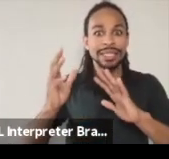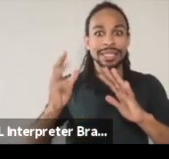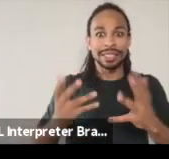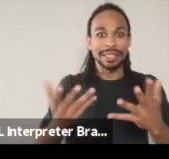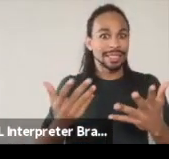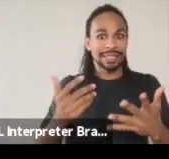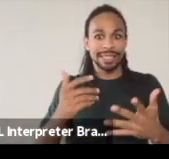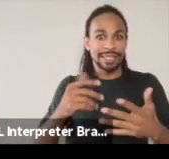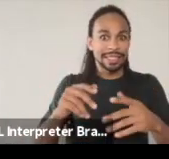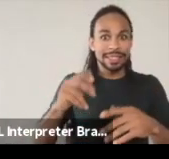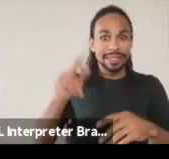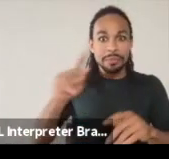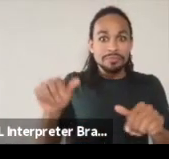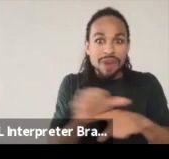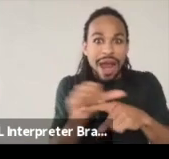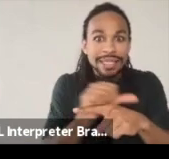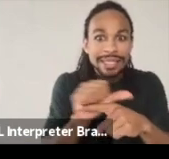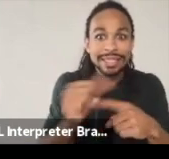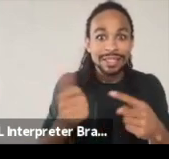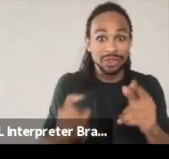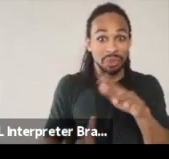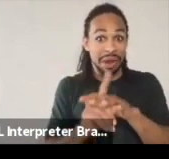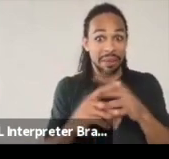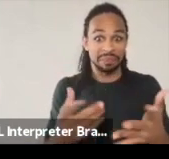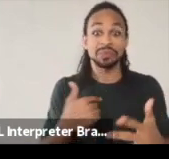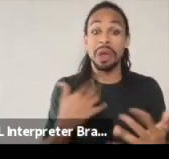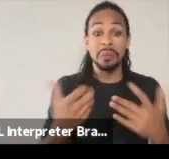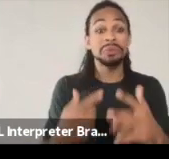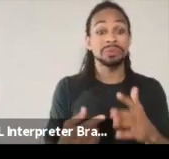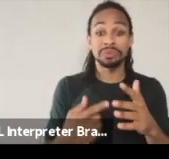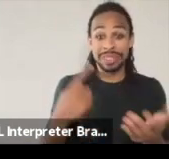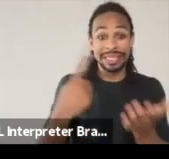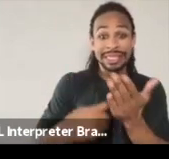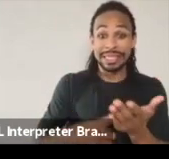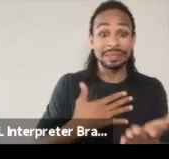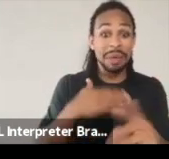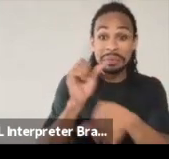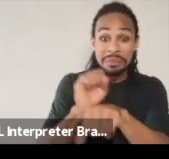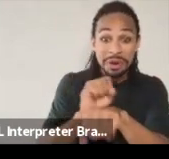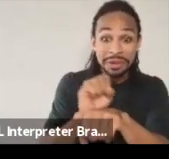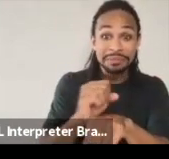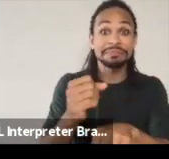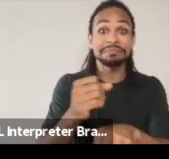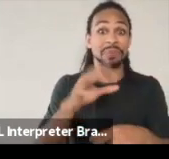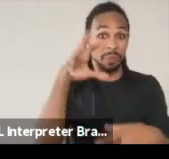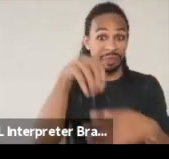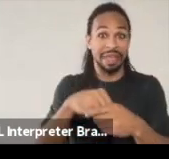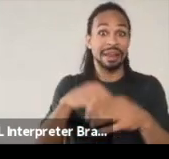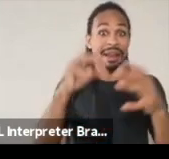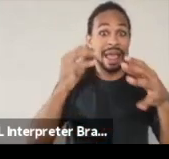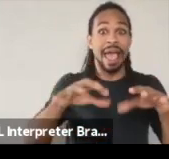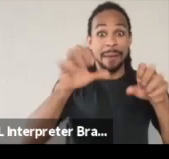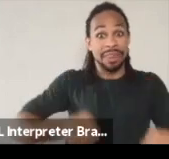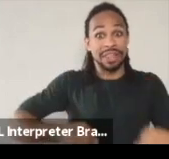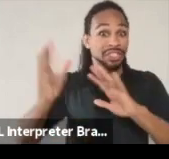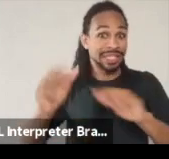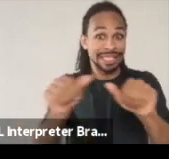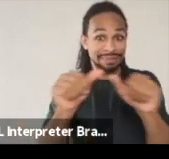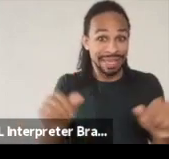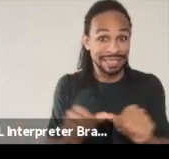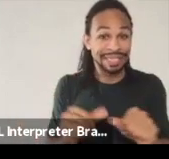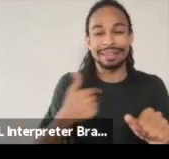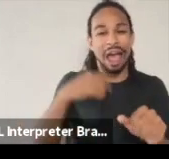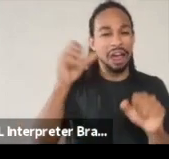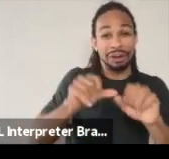Safe Spaces, who, if I can put it in the chat box afterwards, but I am not a great multitasker, so I won't try to do it